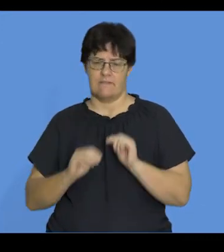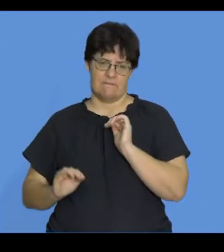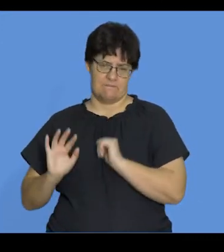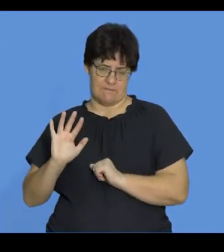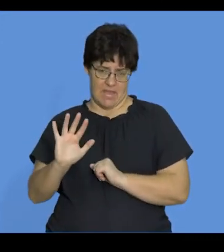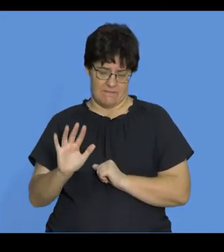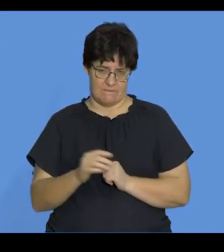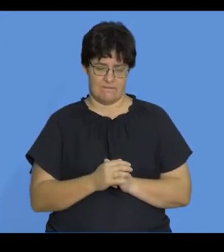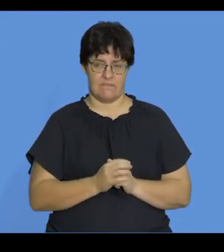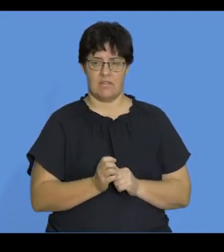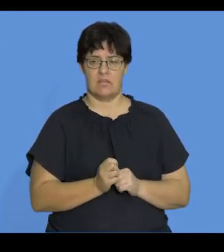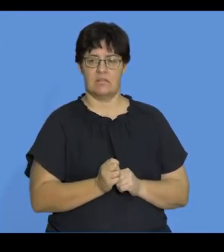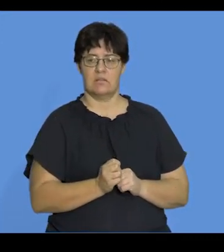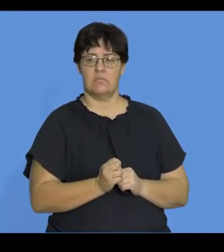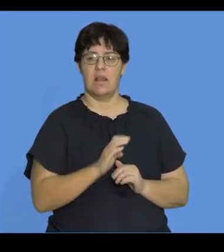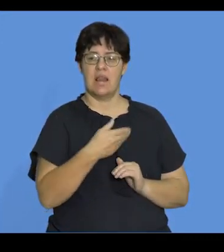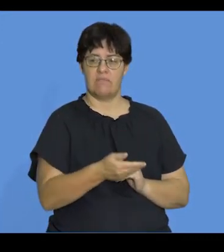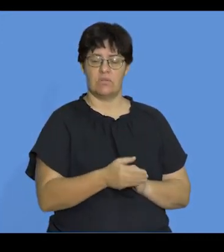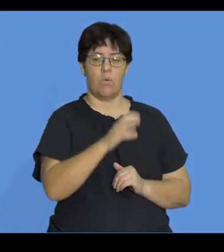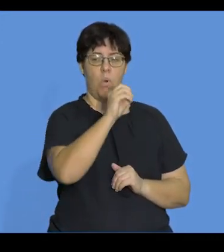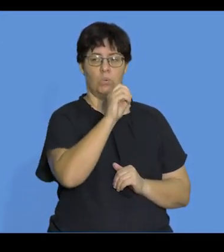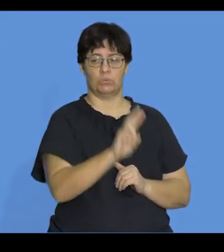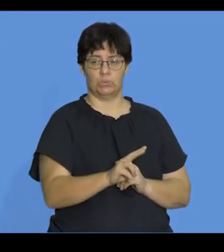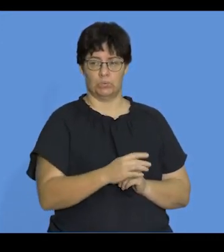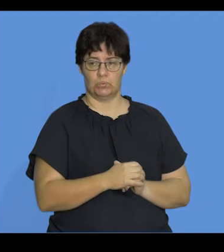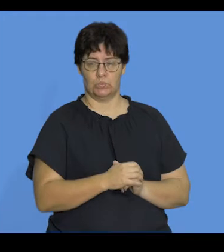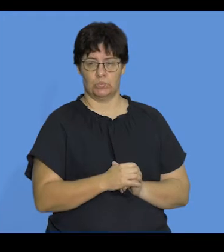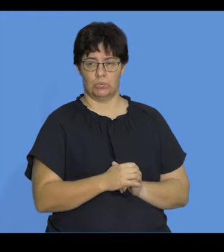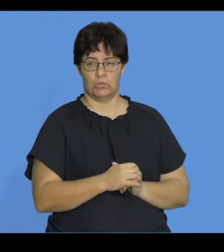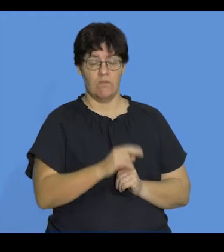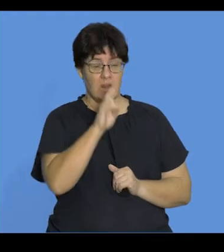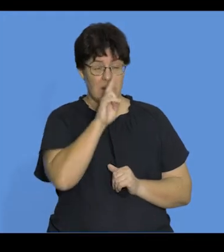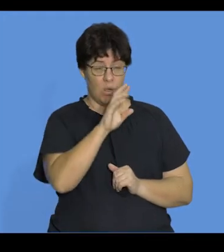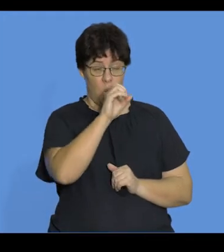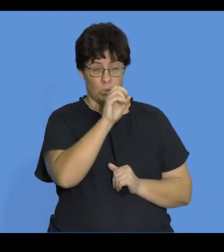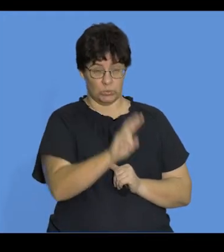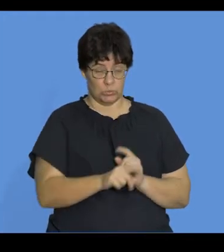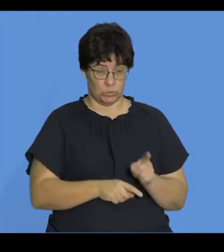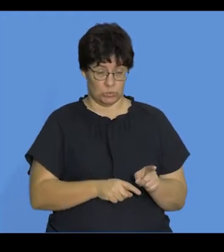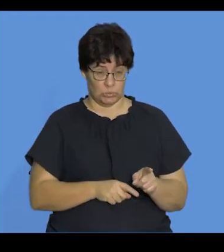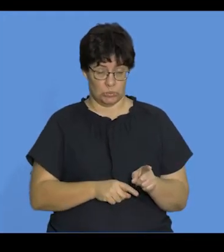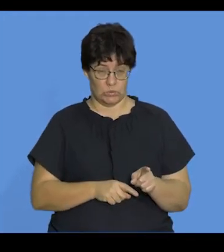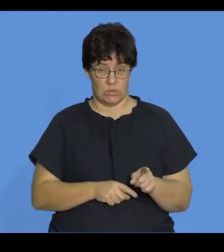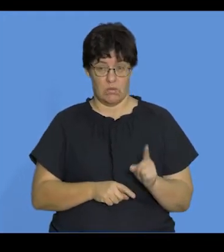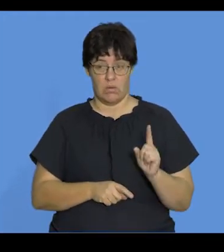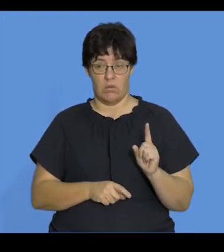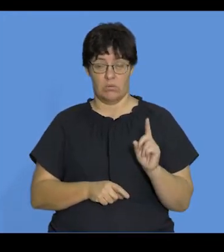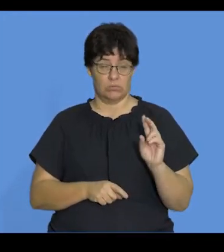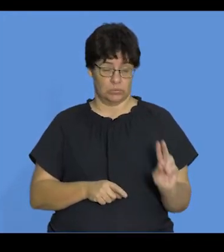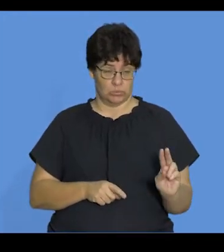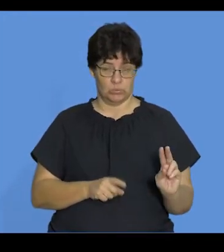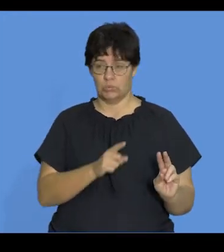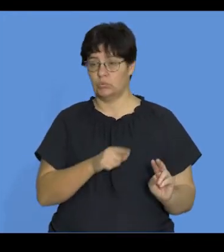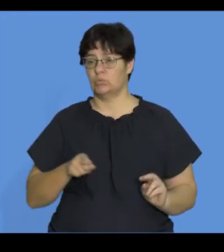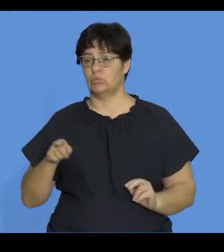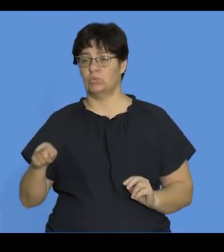5 there, okay? Then that leaves us with oxygen, right? Now, if you look at oxygen, on the left it's just 2, and